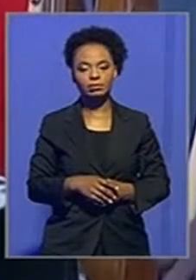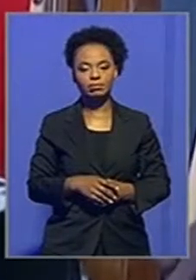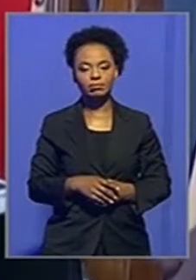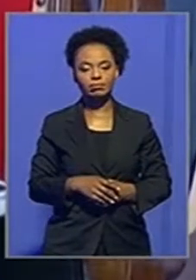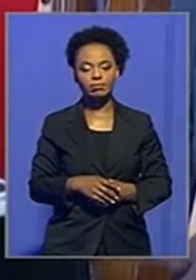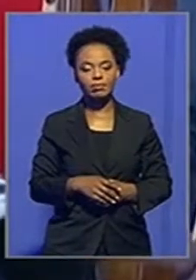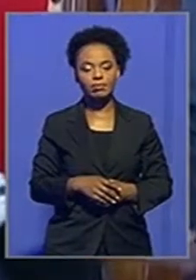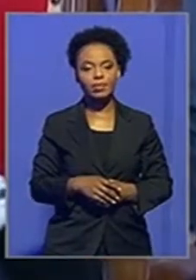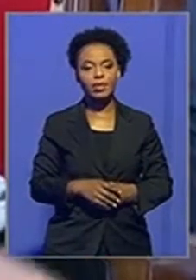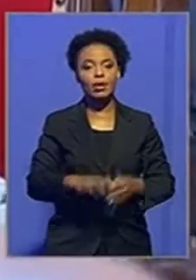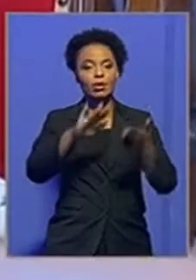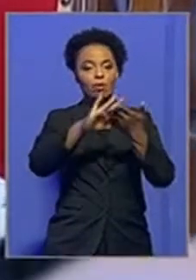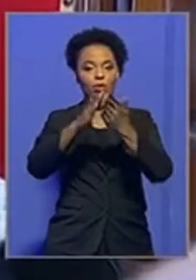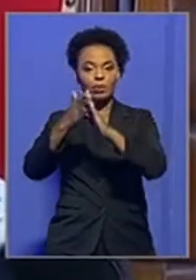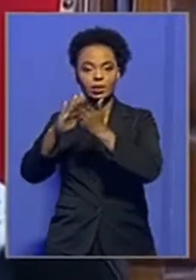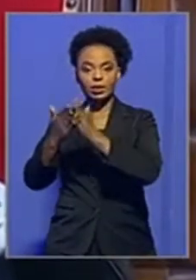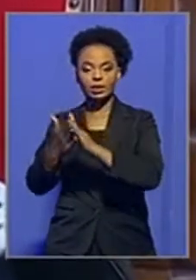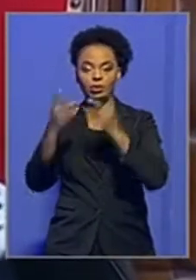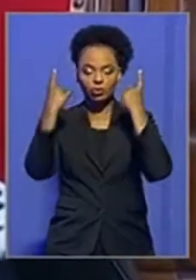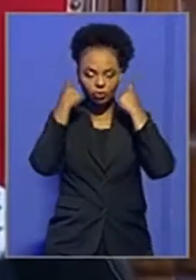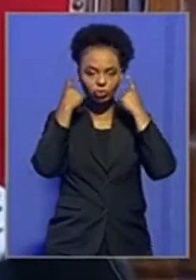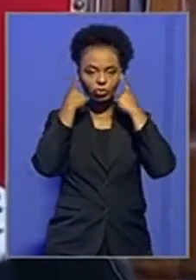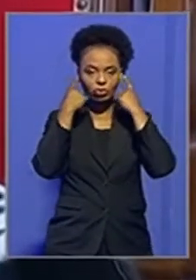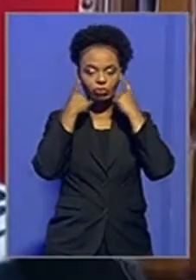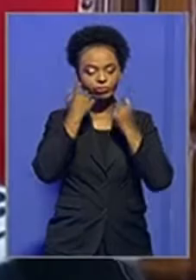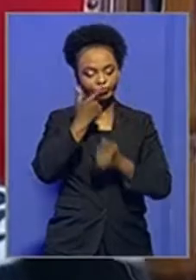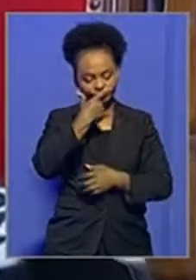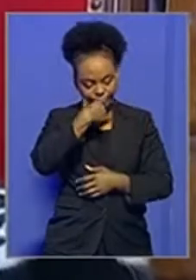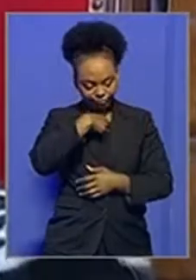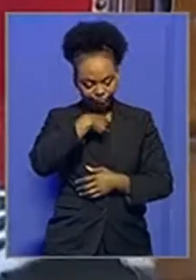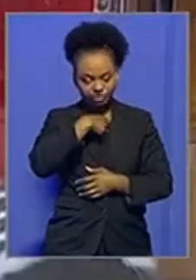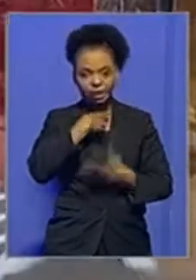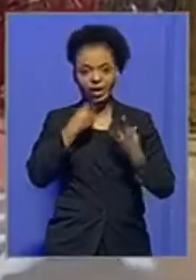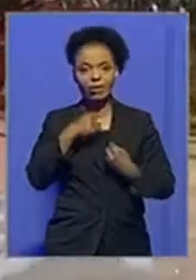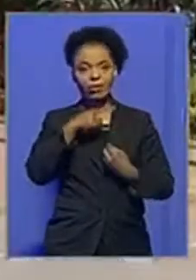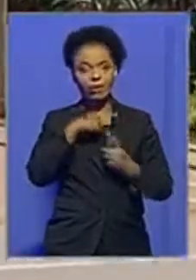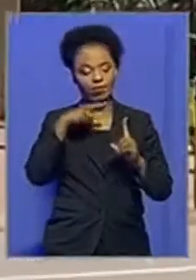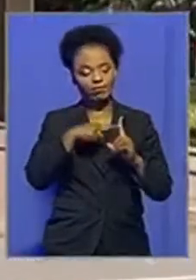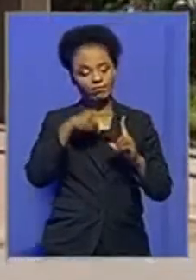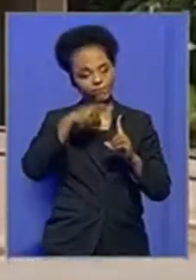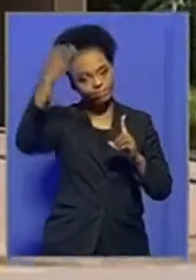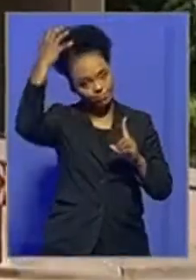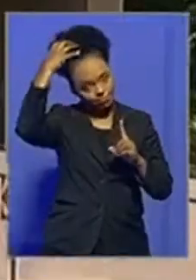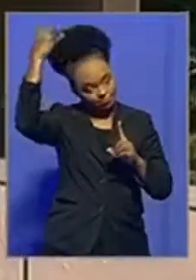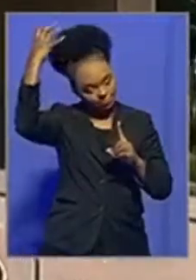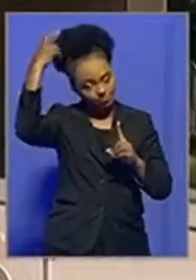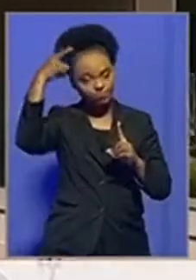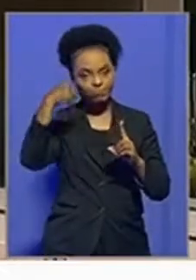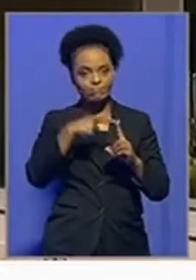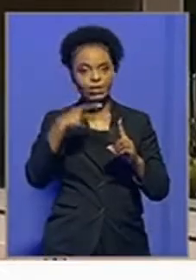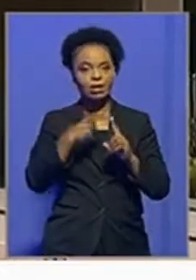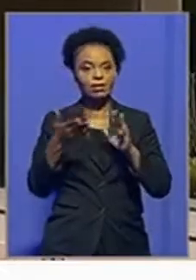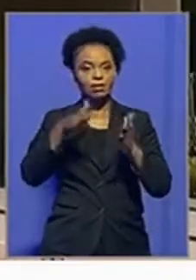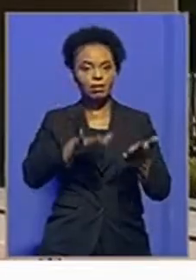Setšhaba sa Mazulu se tshwere megono se ke ka ge Kgoši Goodwill Zwelithini a hlokofetše lehu la gagwe le